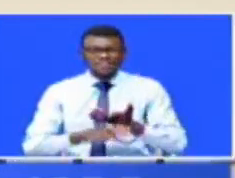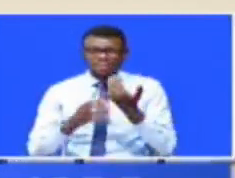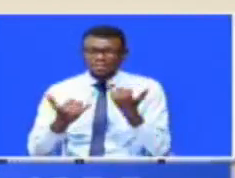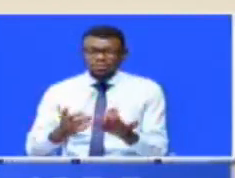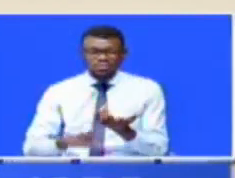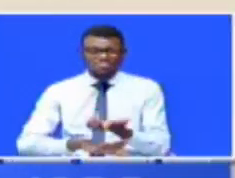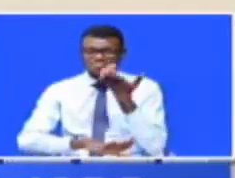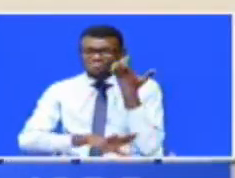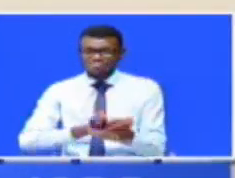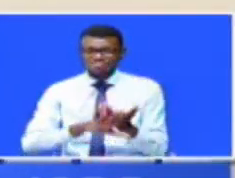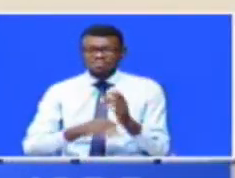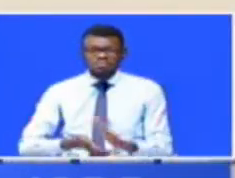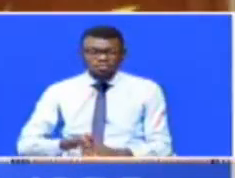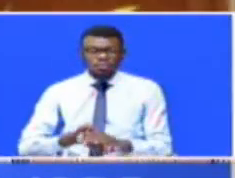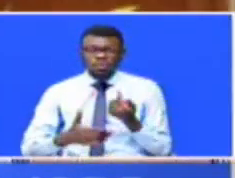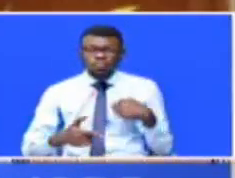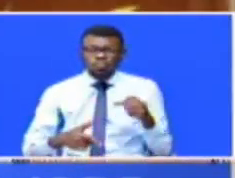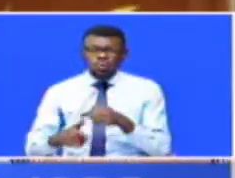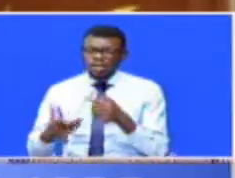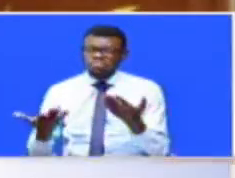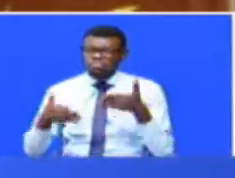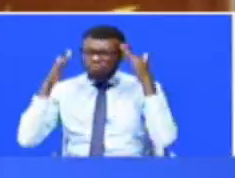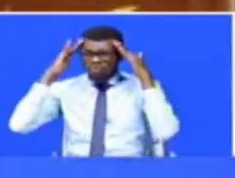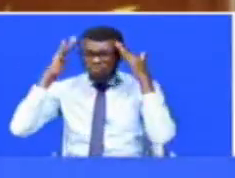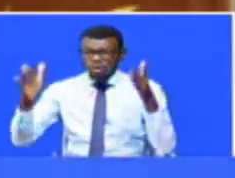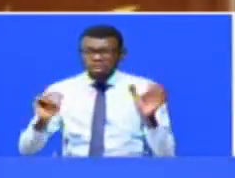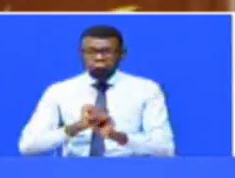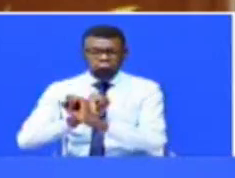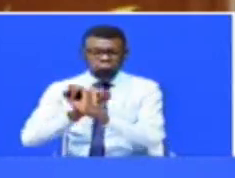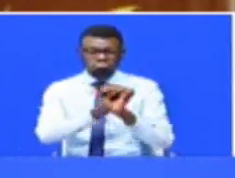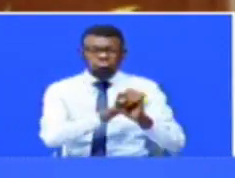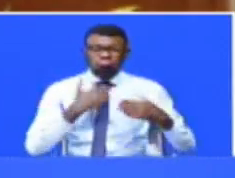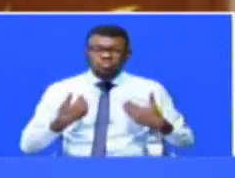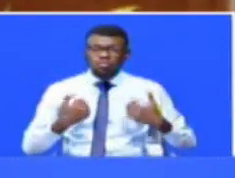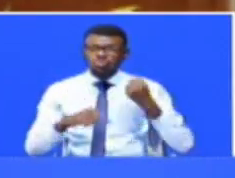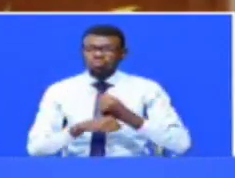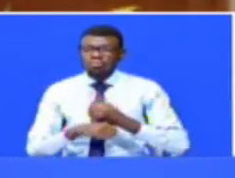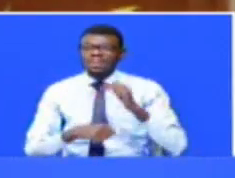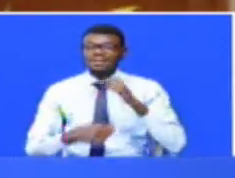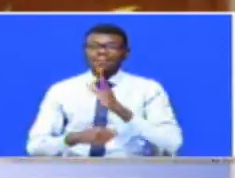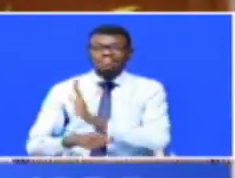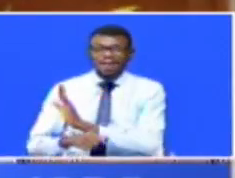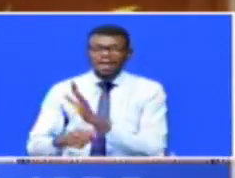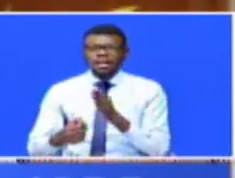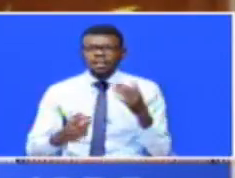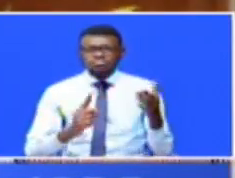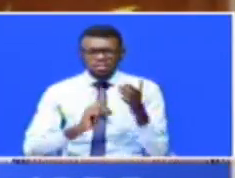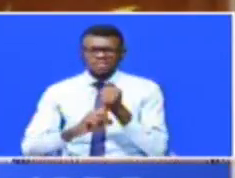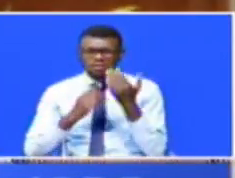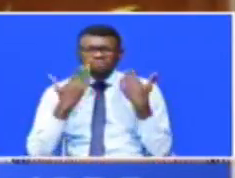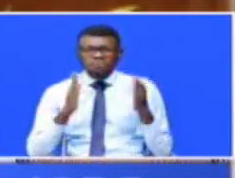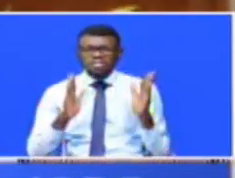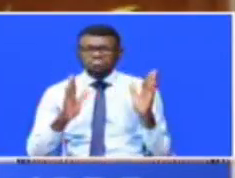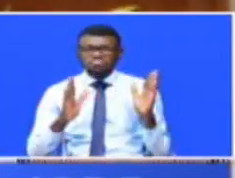for the industry. You know, our priority has continued to be to protect jobs, to protect wages. We've been able to achieve this for